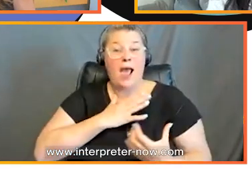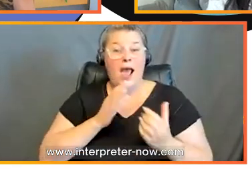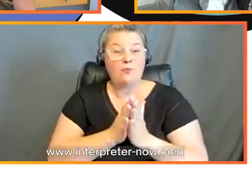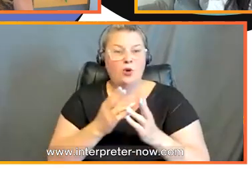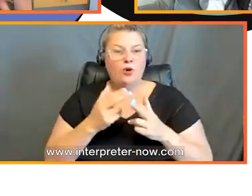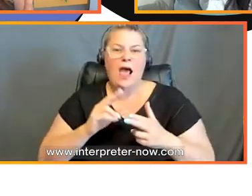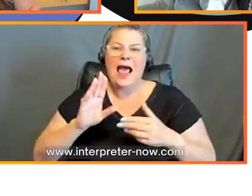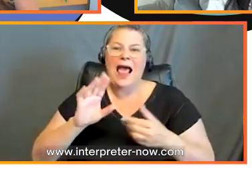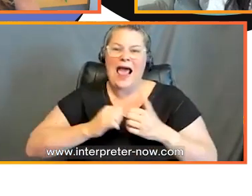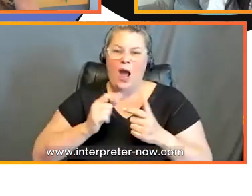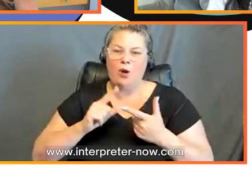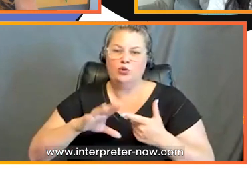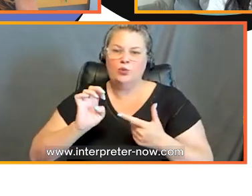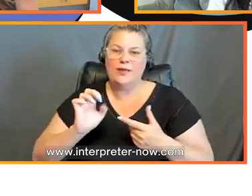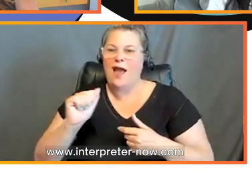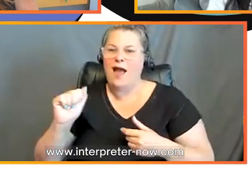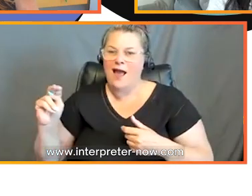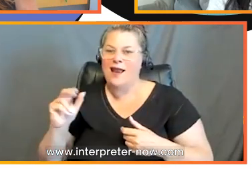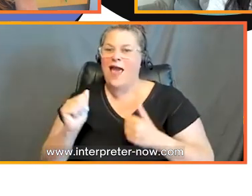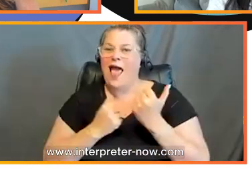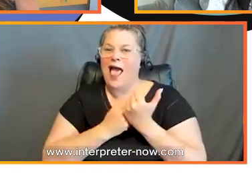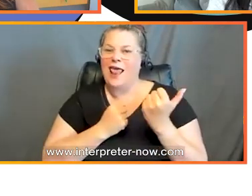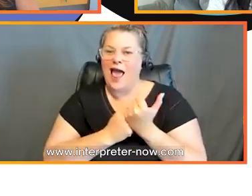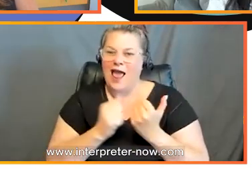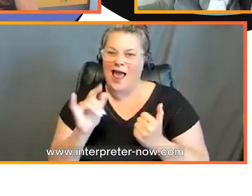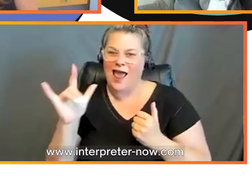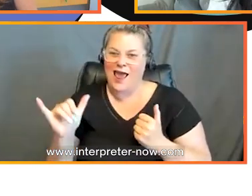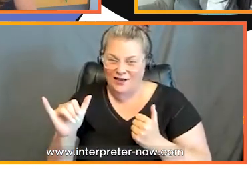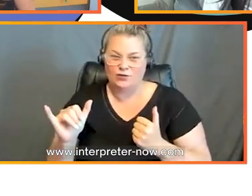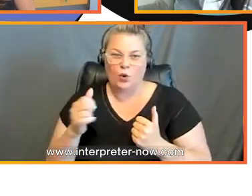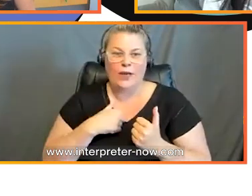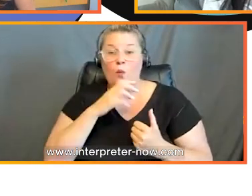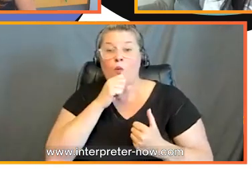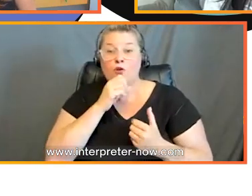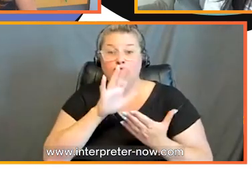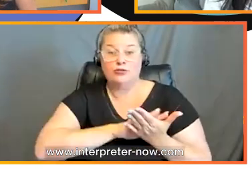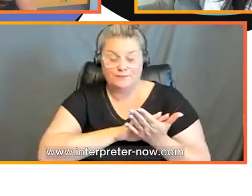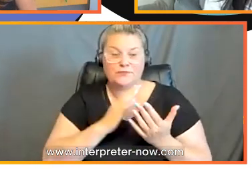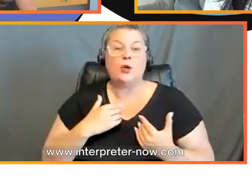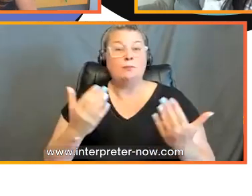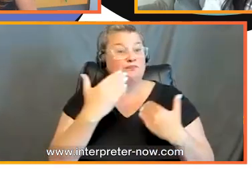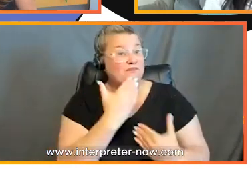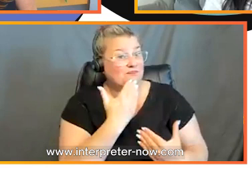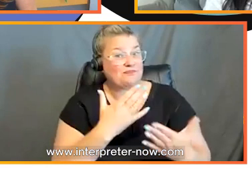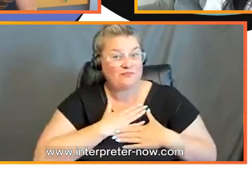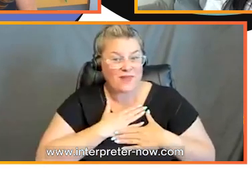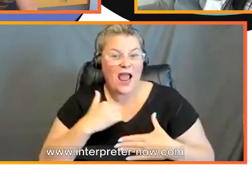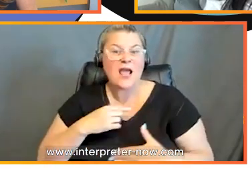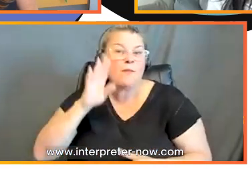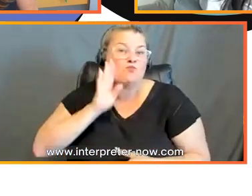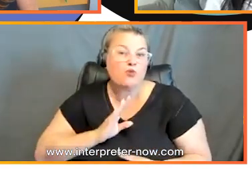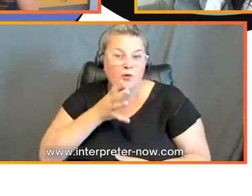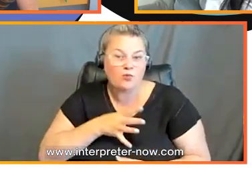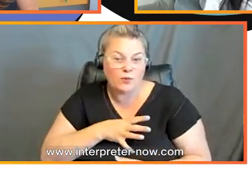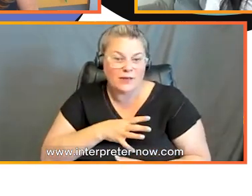How to Be an Ally, with a bright orange cover. Thank you. So I am a brown